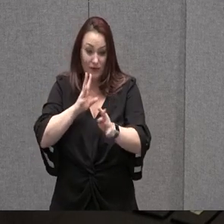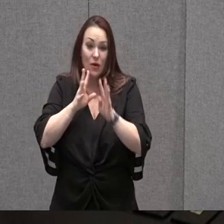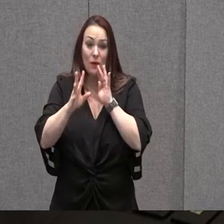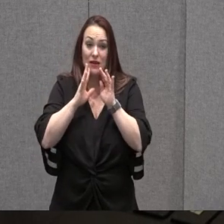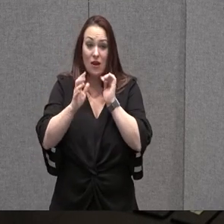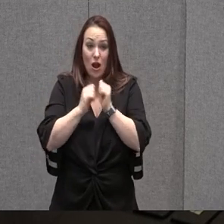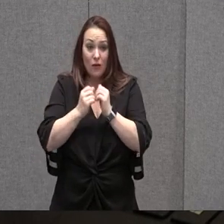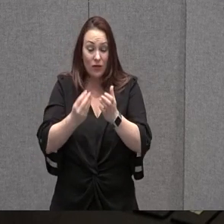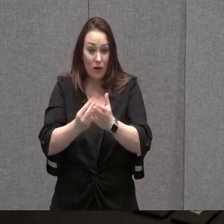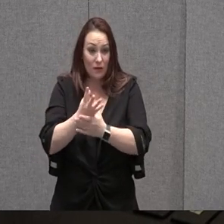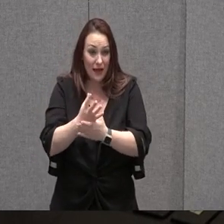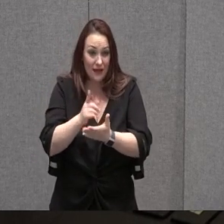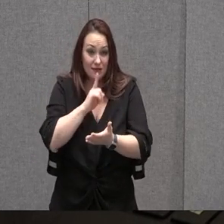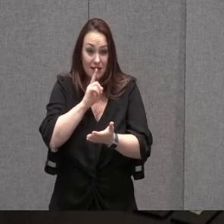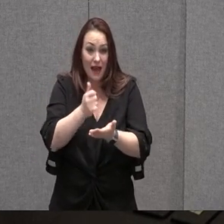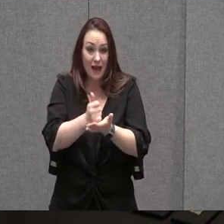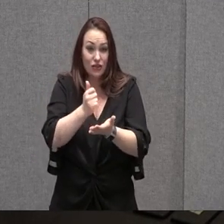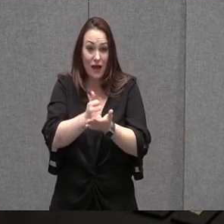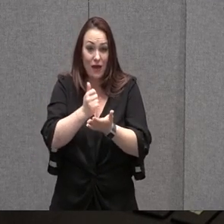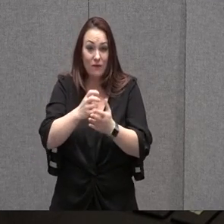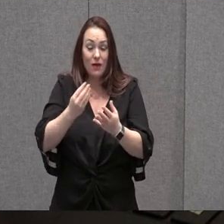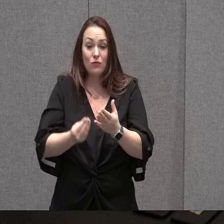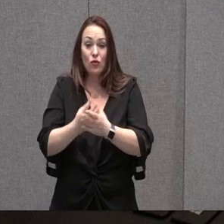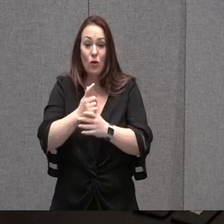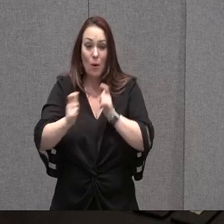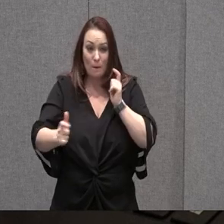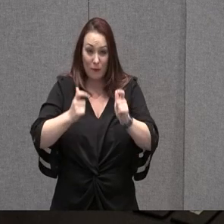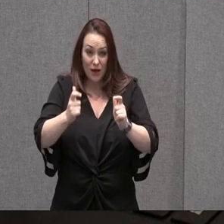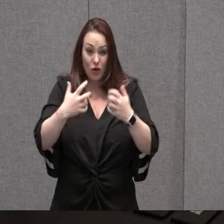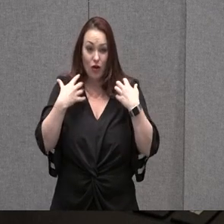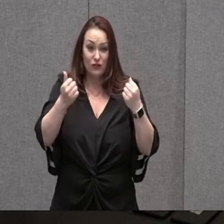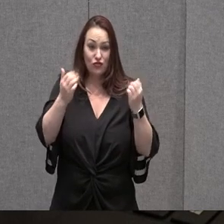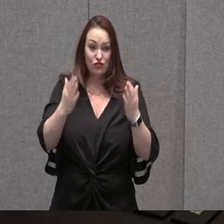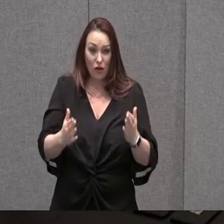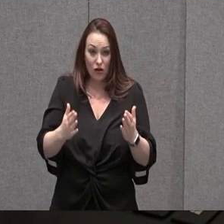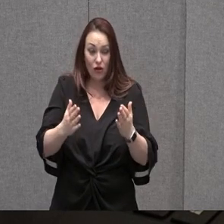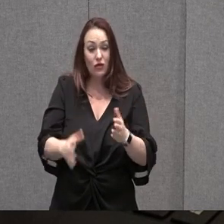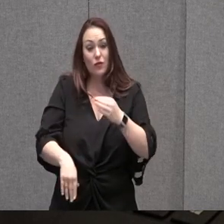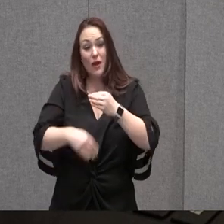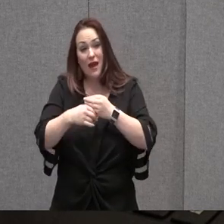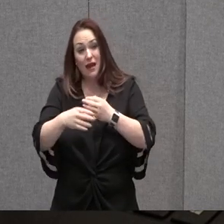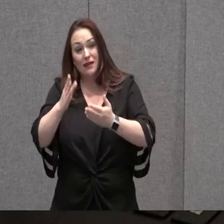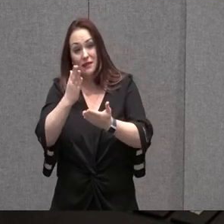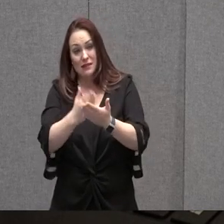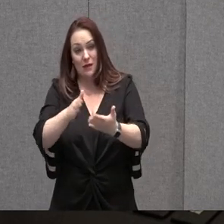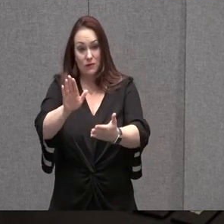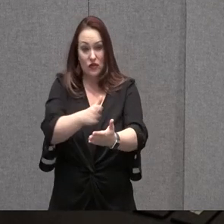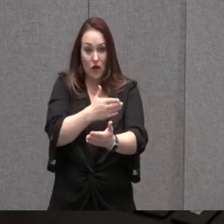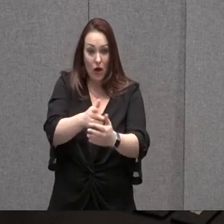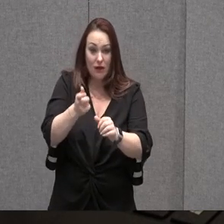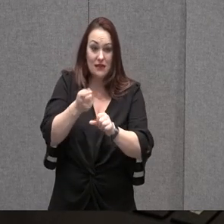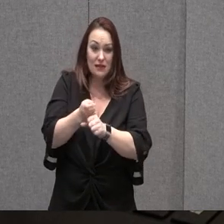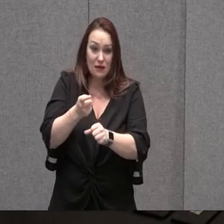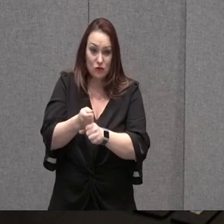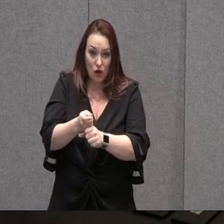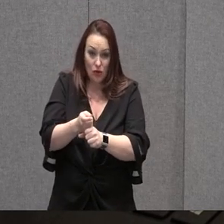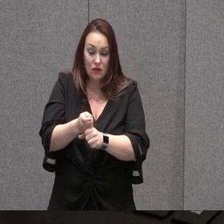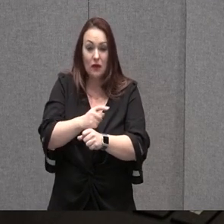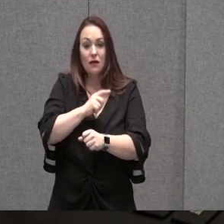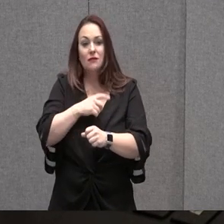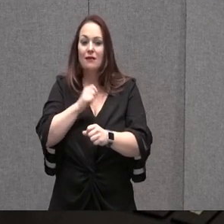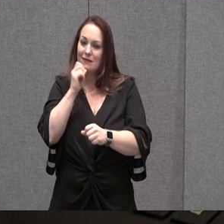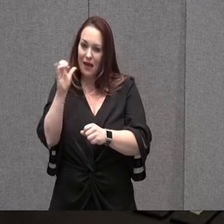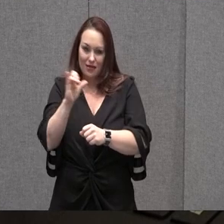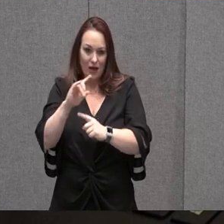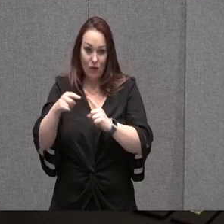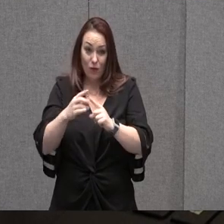plants actually helped them grow bigger and stronger. So we added some songs and jokes into the mix. Unlike when we